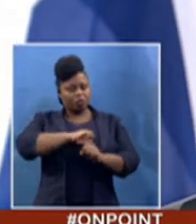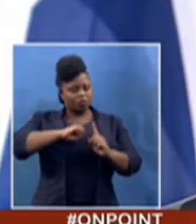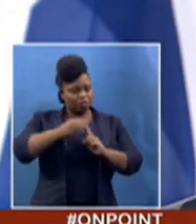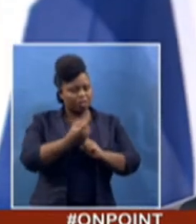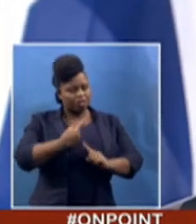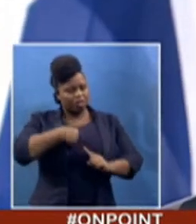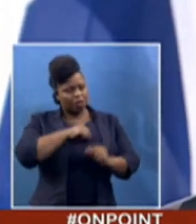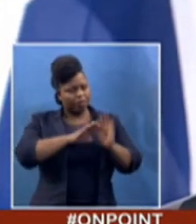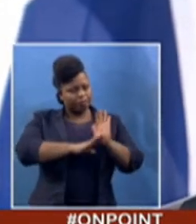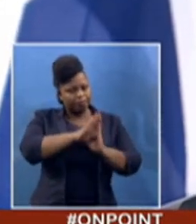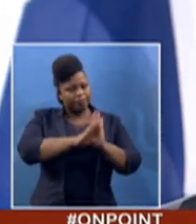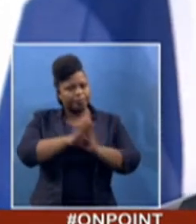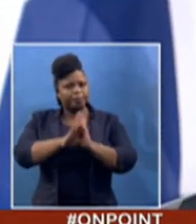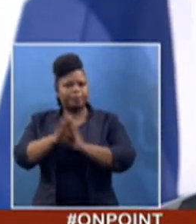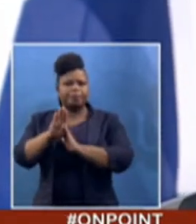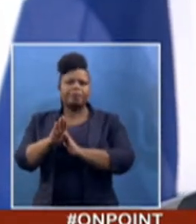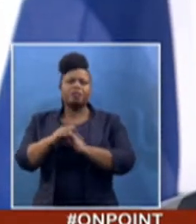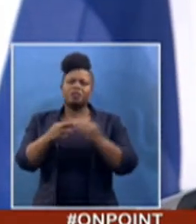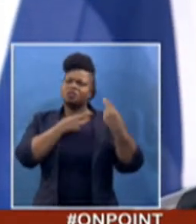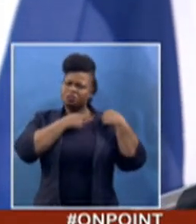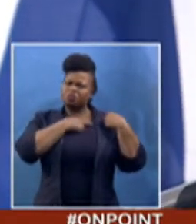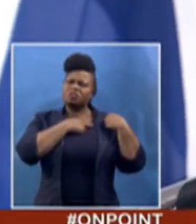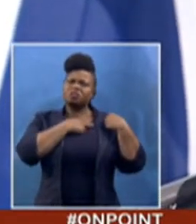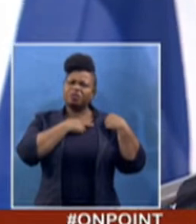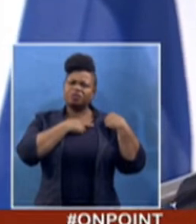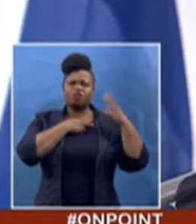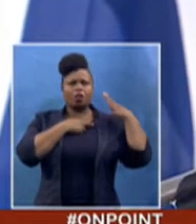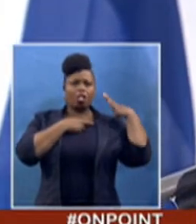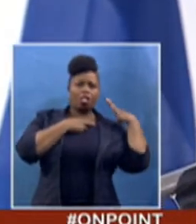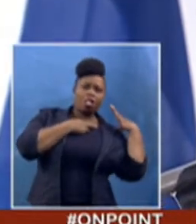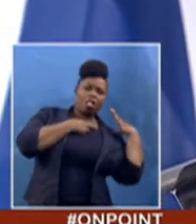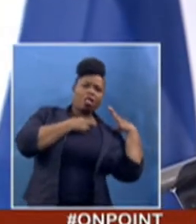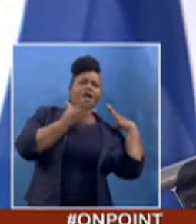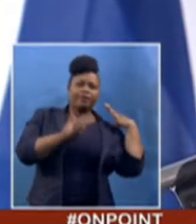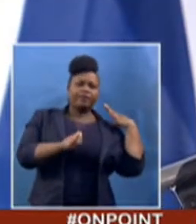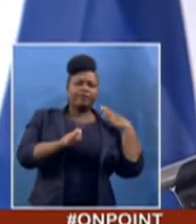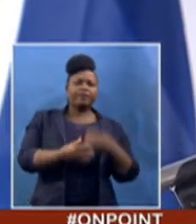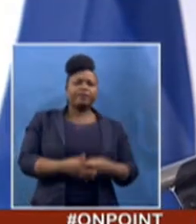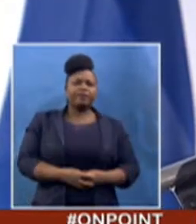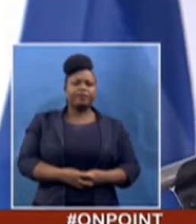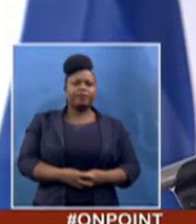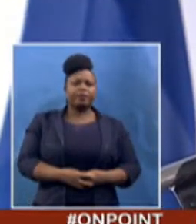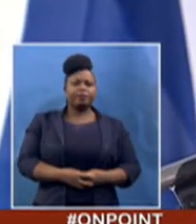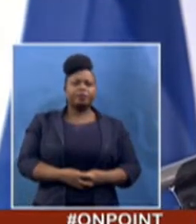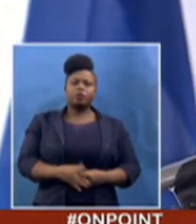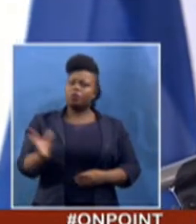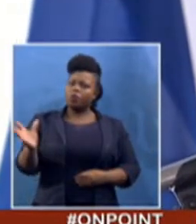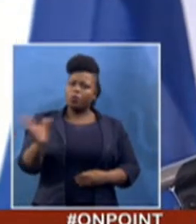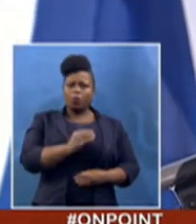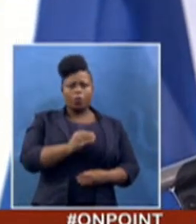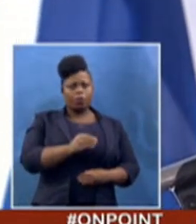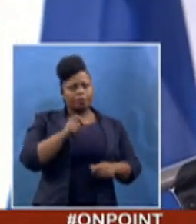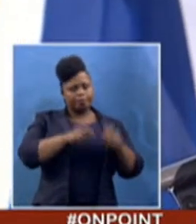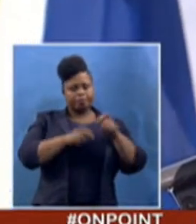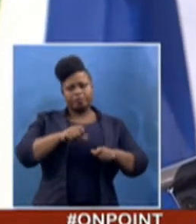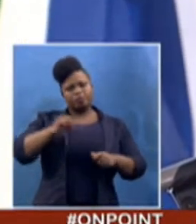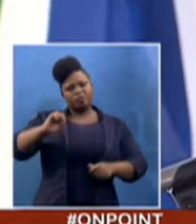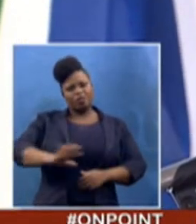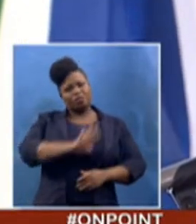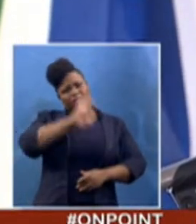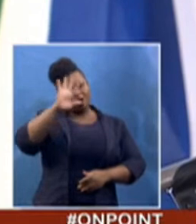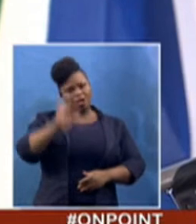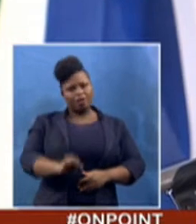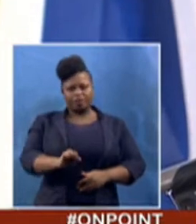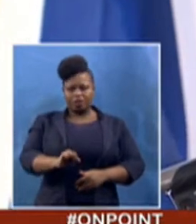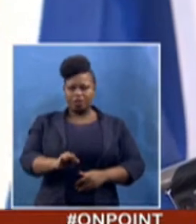our country indeed is a great one. Every South African will need to be